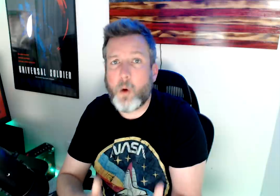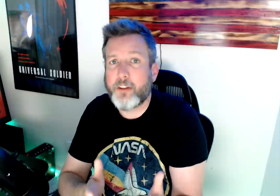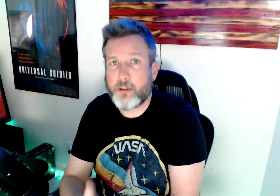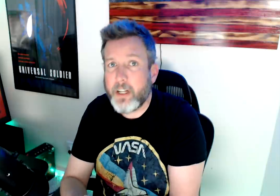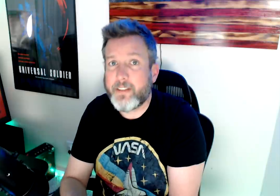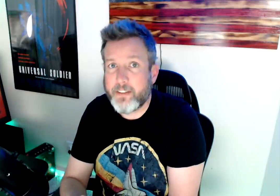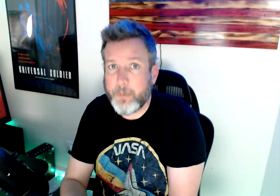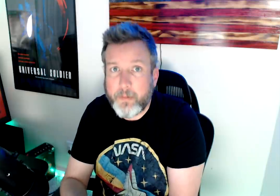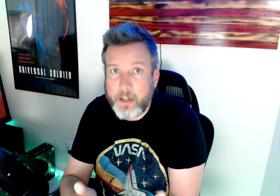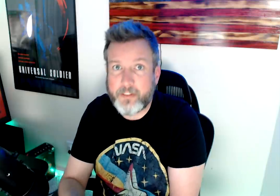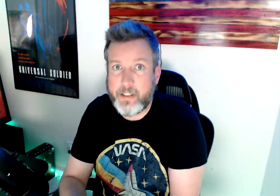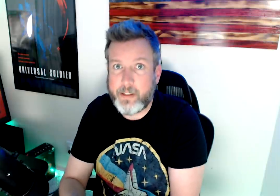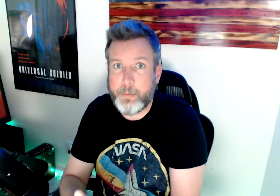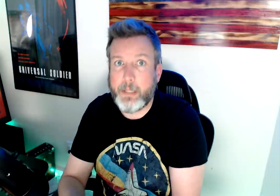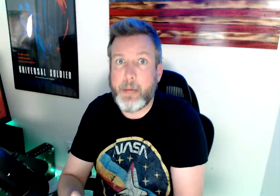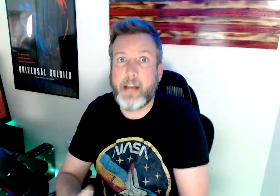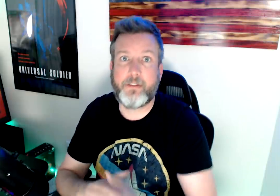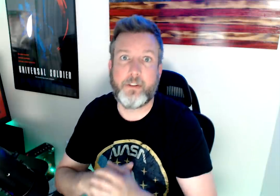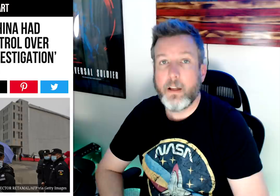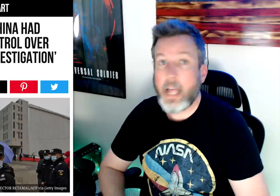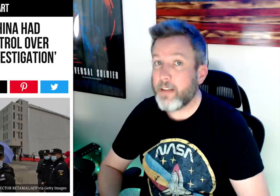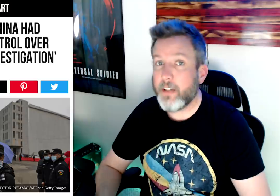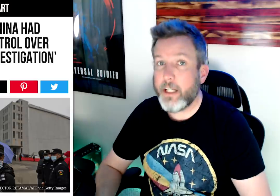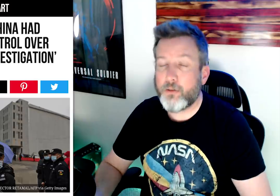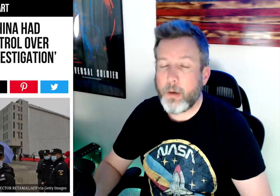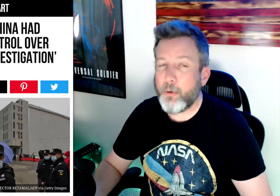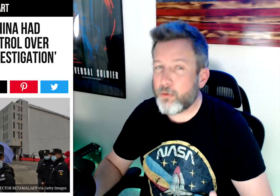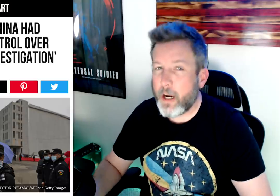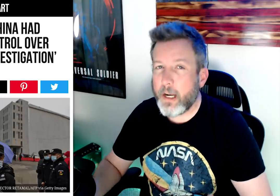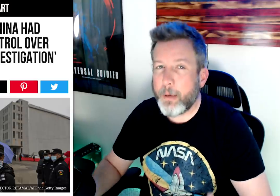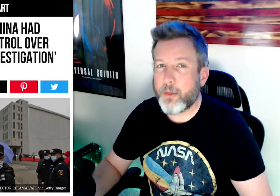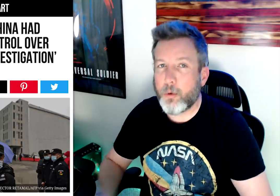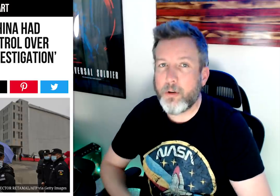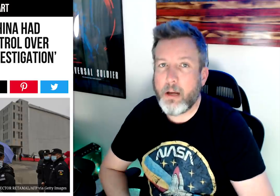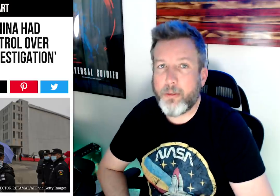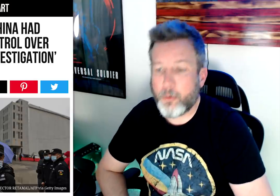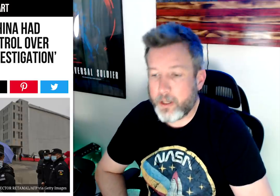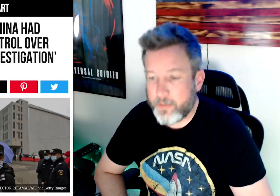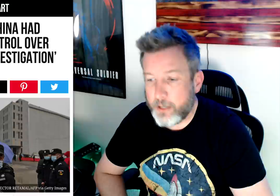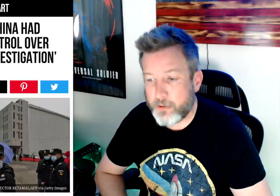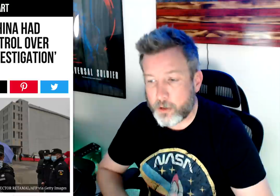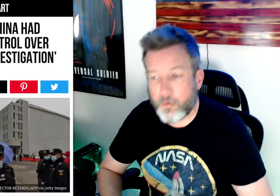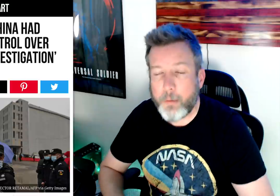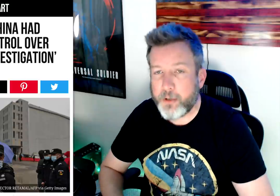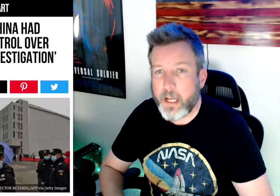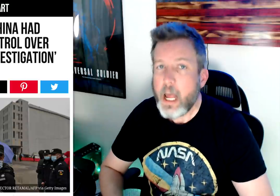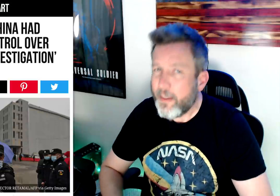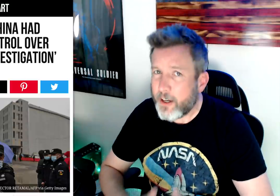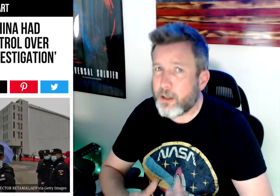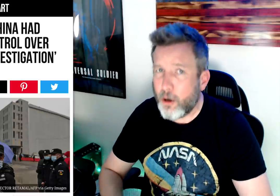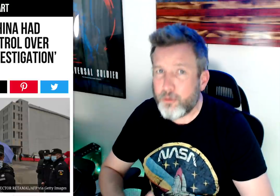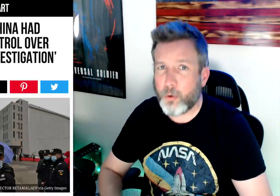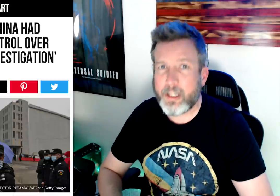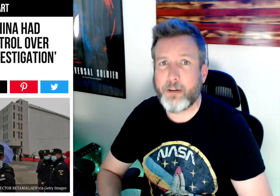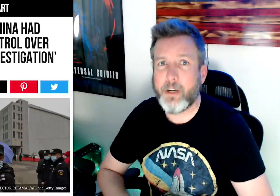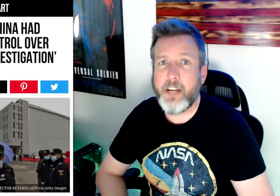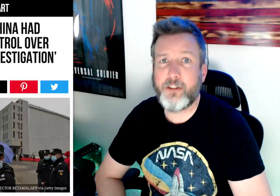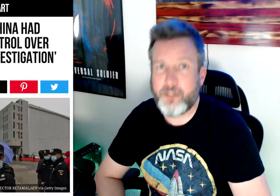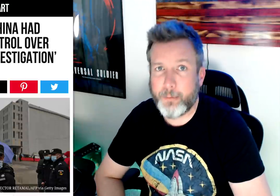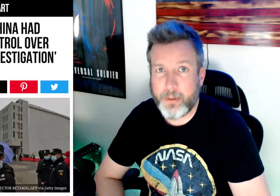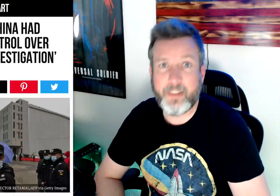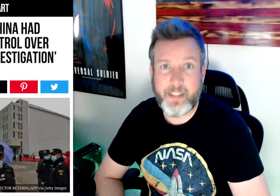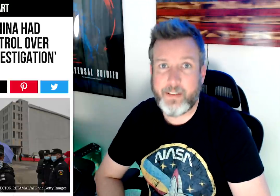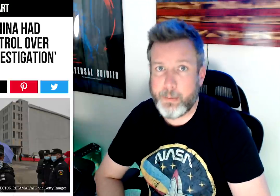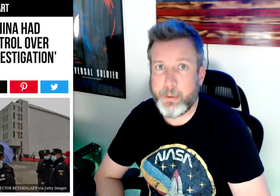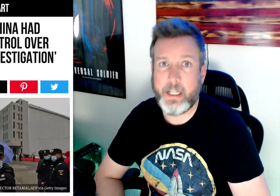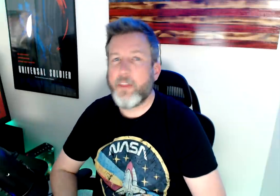attempt to squash criticism of their CCP masters. Lastly, Trump was right about the World Health Organization's corruption and their close working